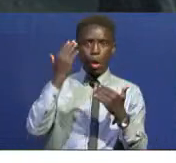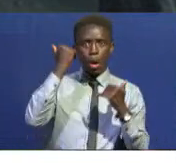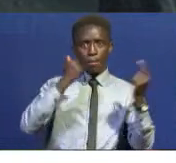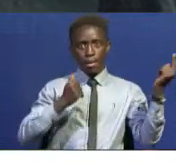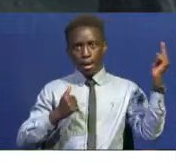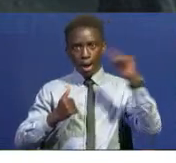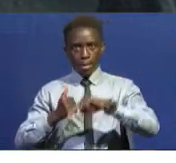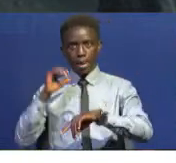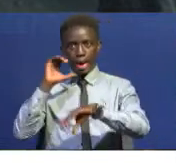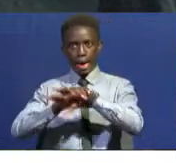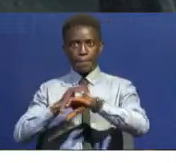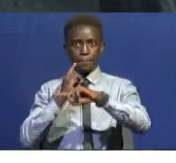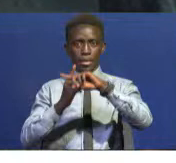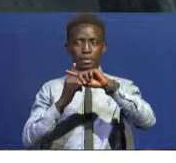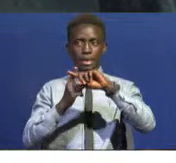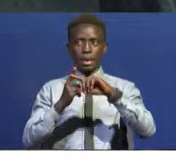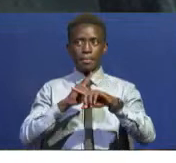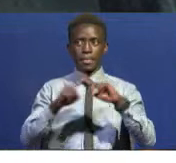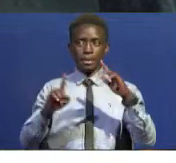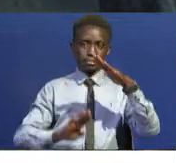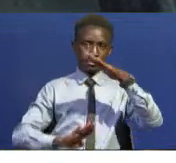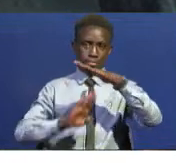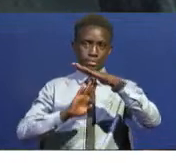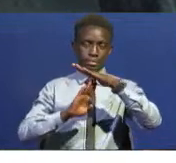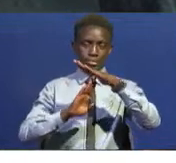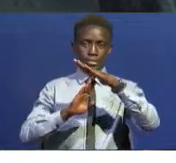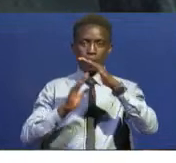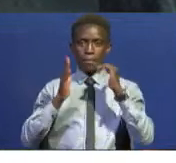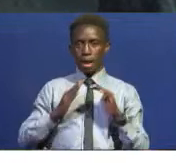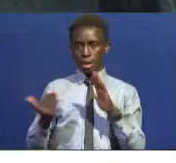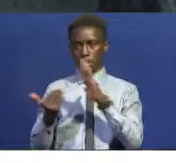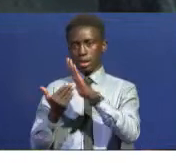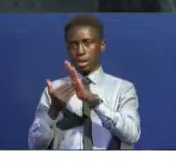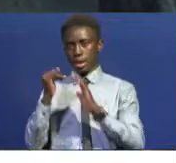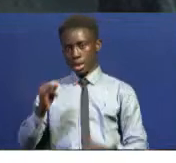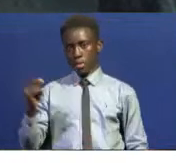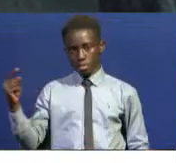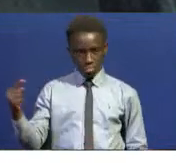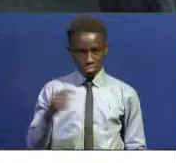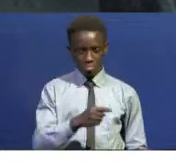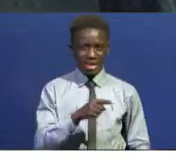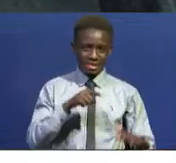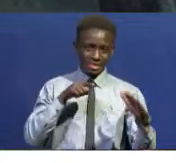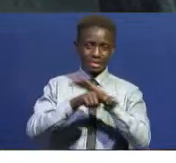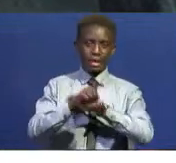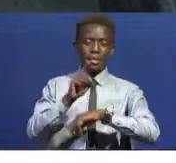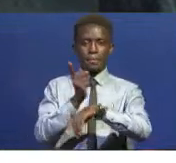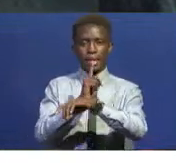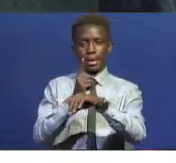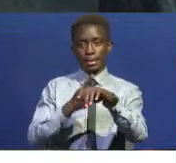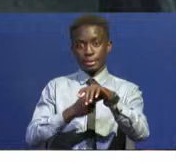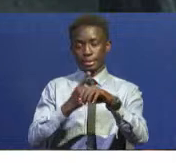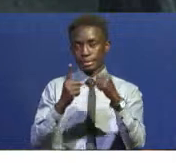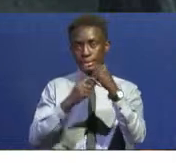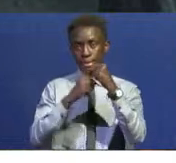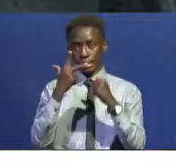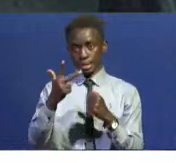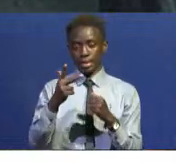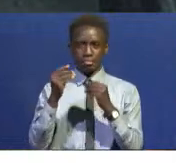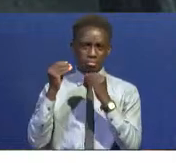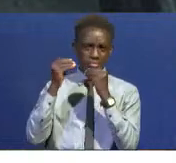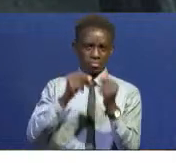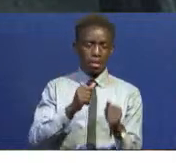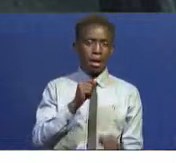leg. Substitute Boris Enoh-Takang scored Cameroon's lone goal in the 63rd minute, beating Kenya's custodian Brian